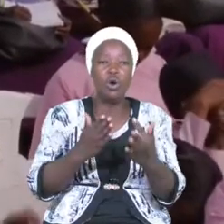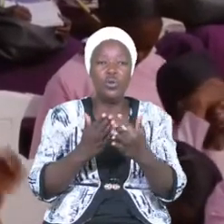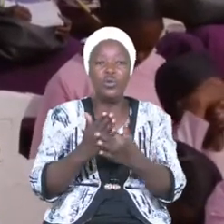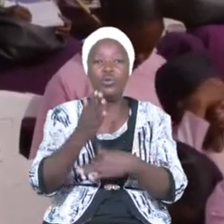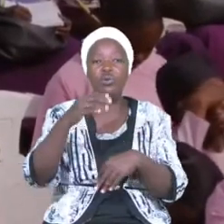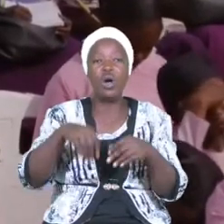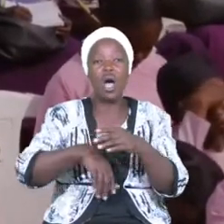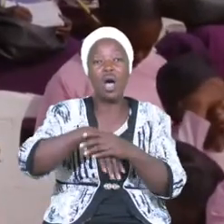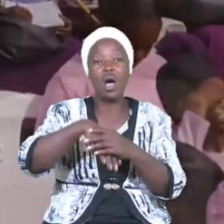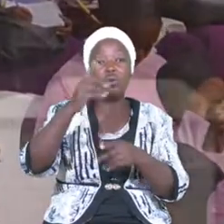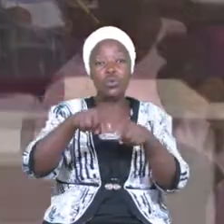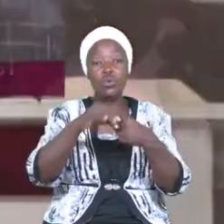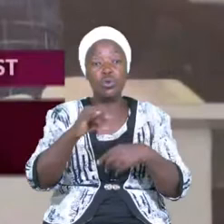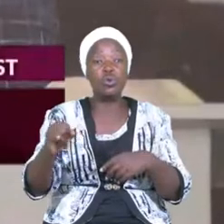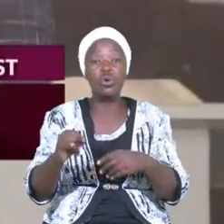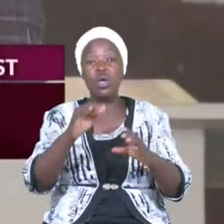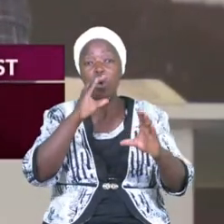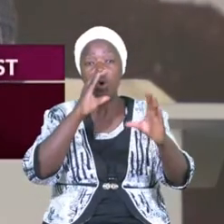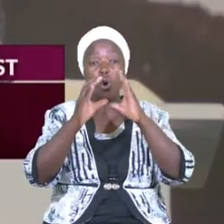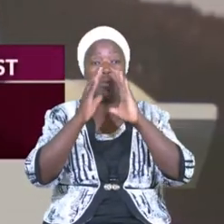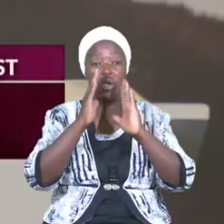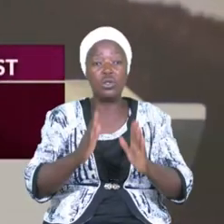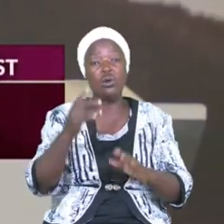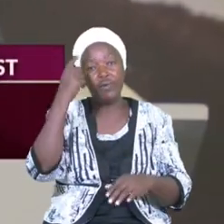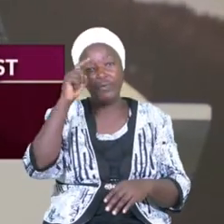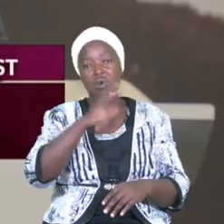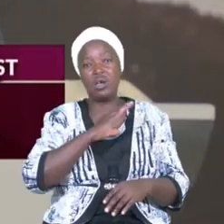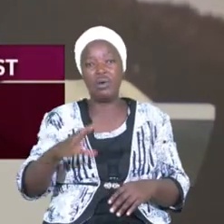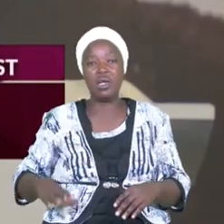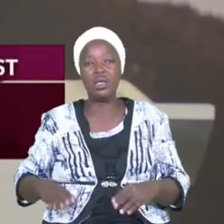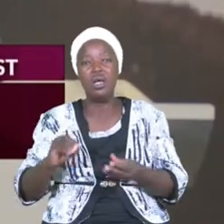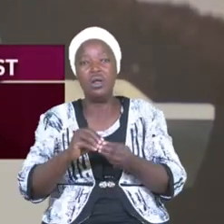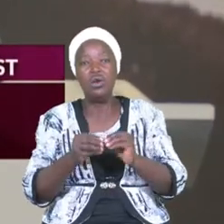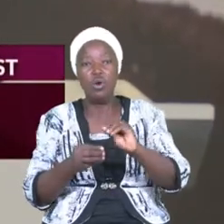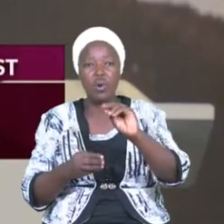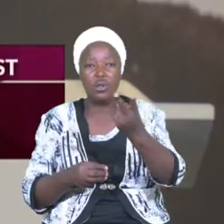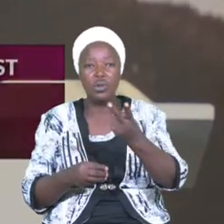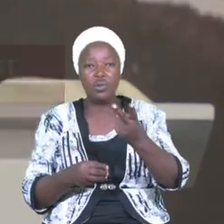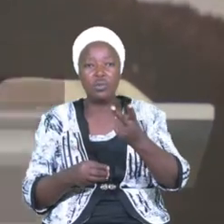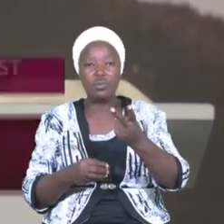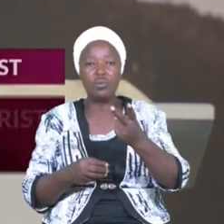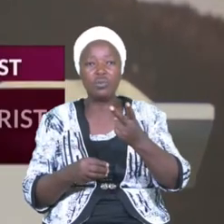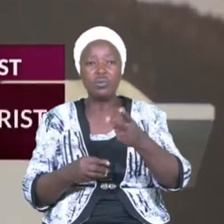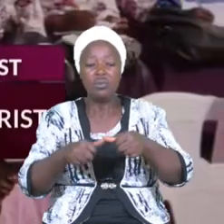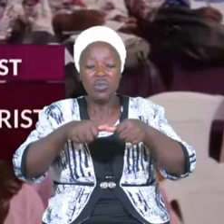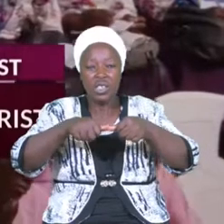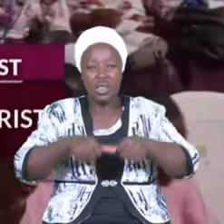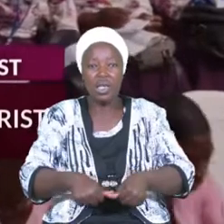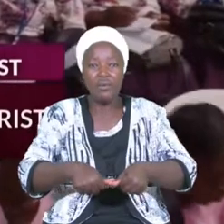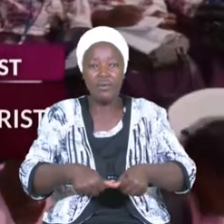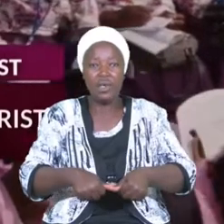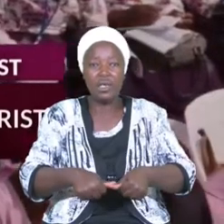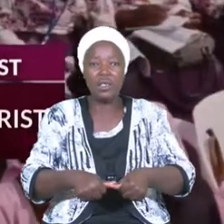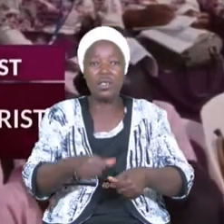outgoing communicators for Christ. Number two, steadfast godliness